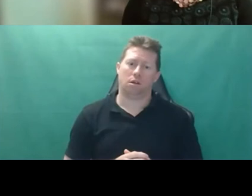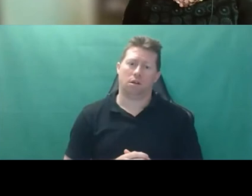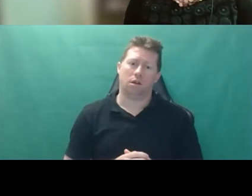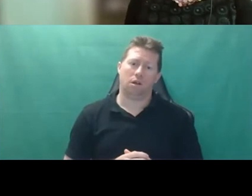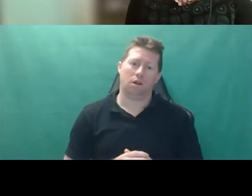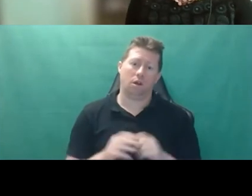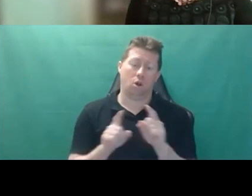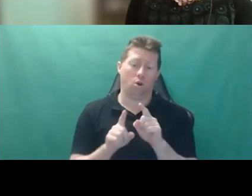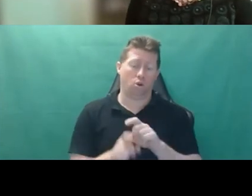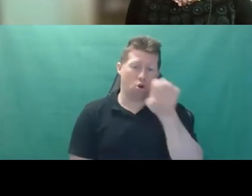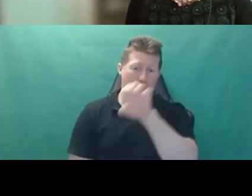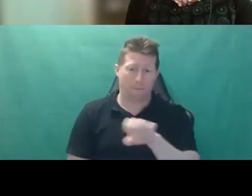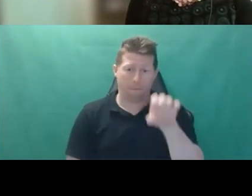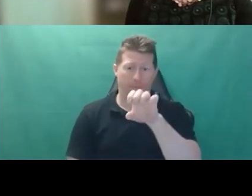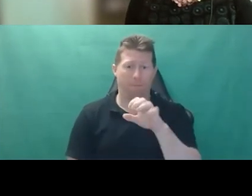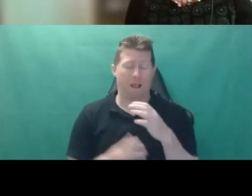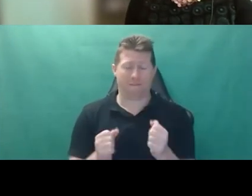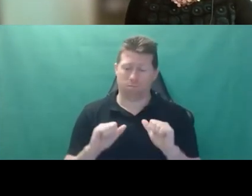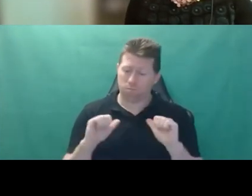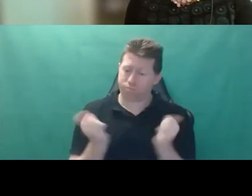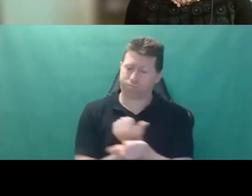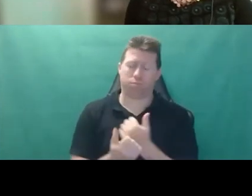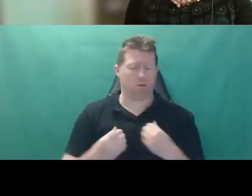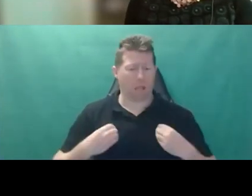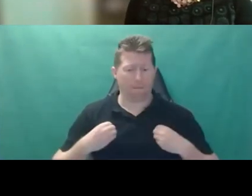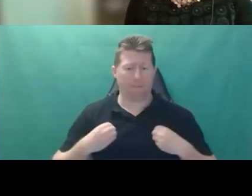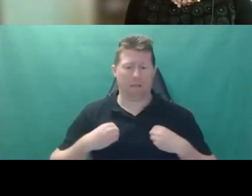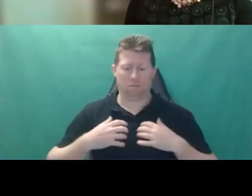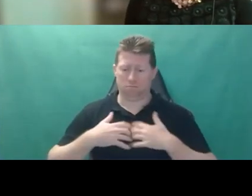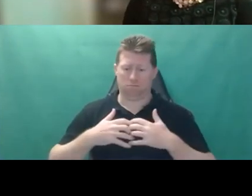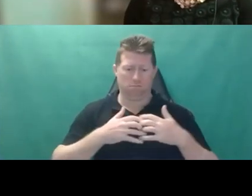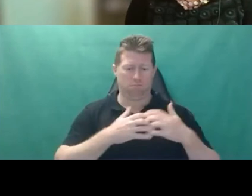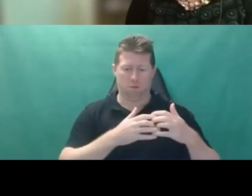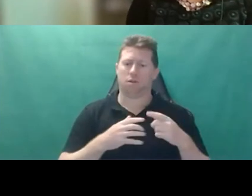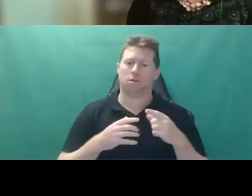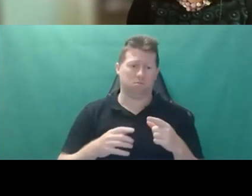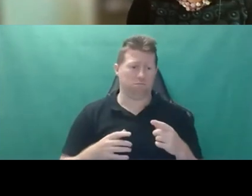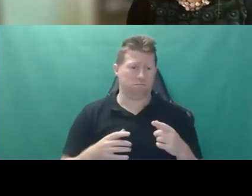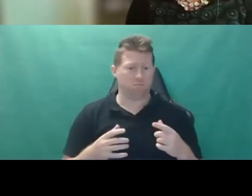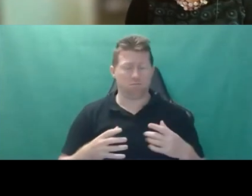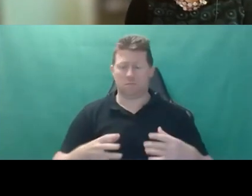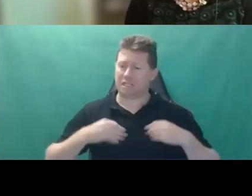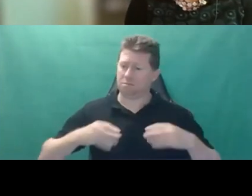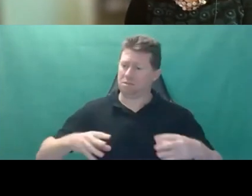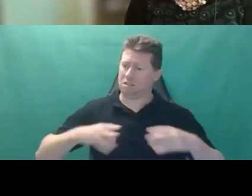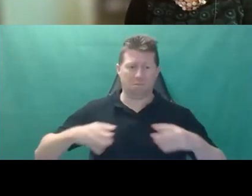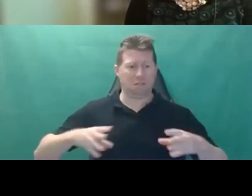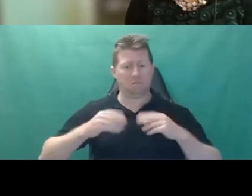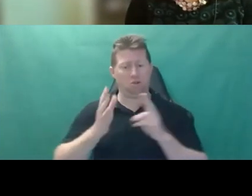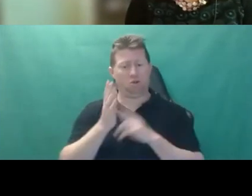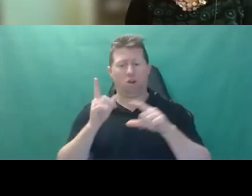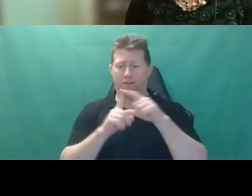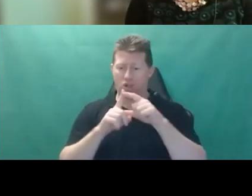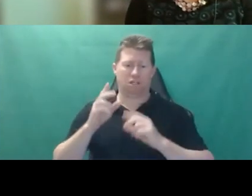also in Europe, there's a lots of companies, corporations in Europe who are taking it over, not taking it over, who are developing